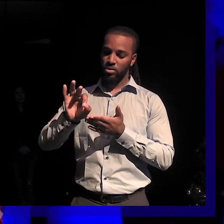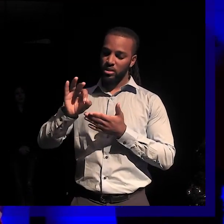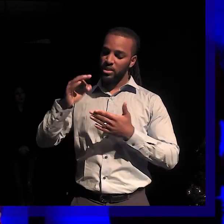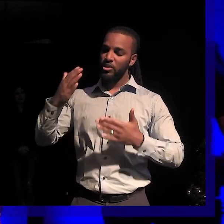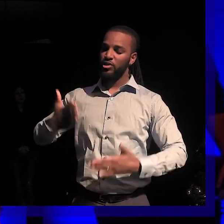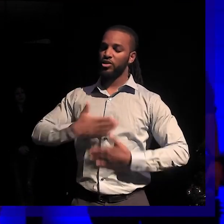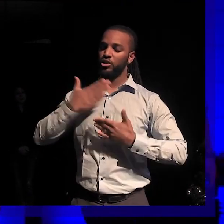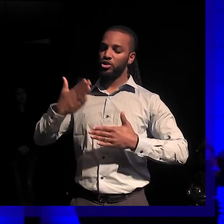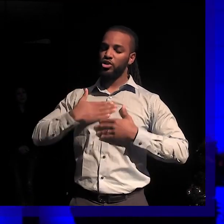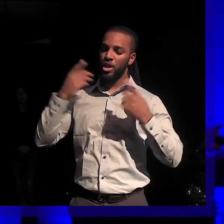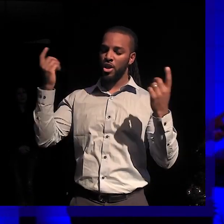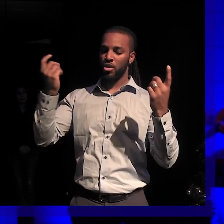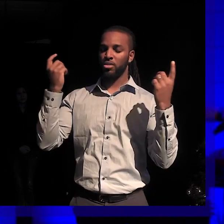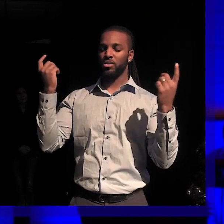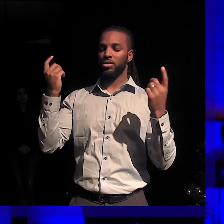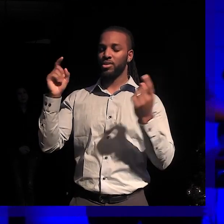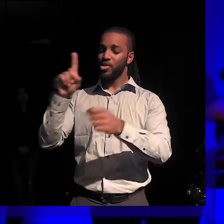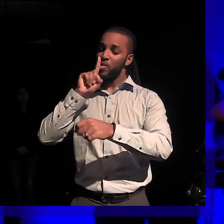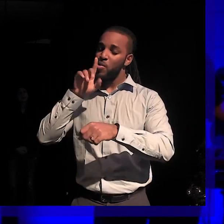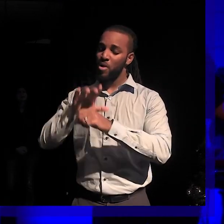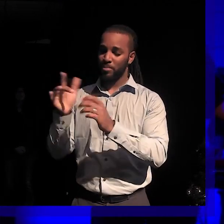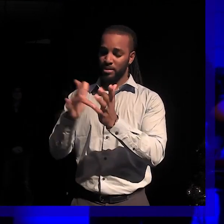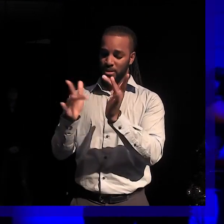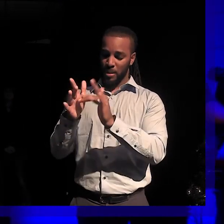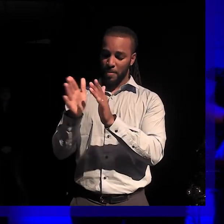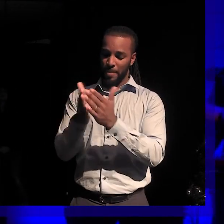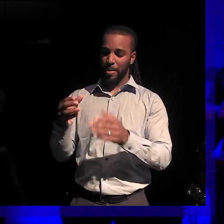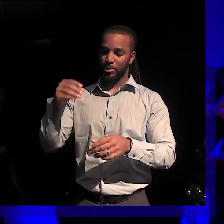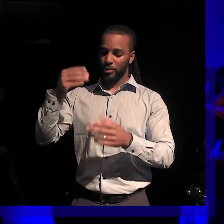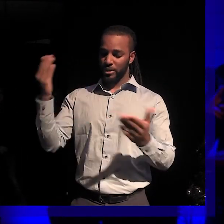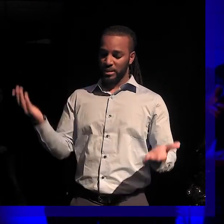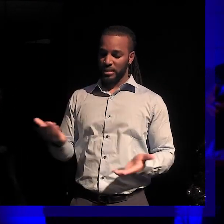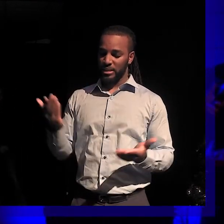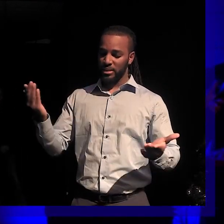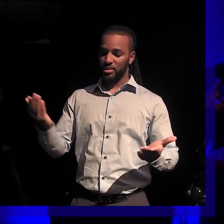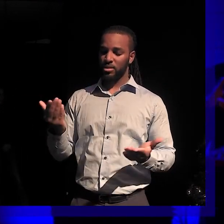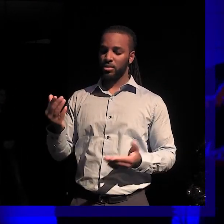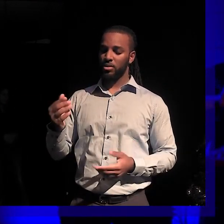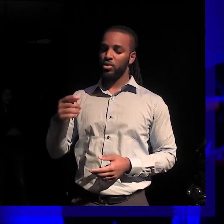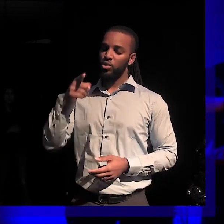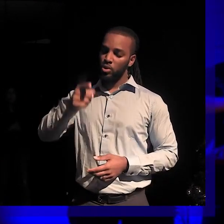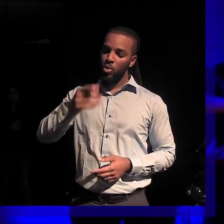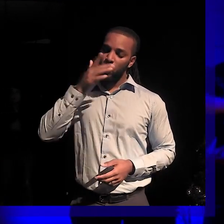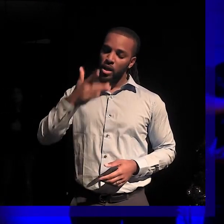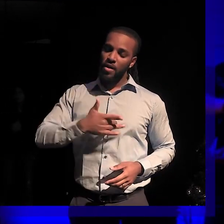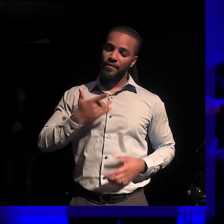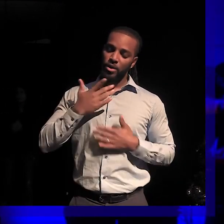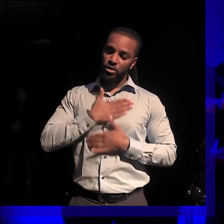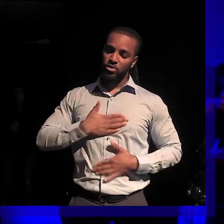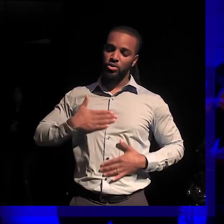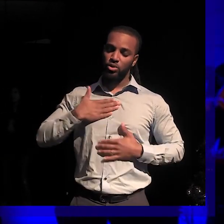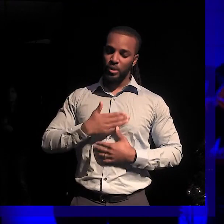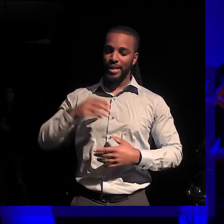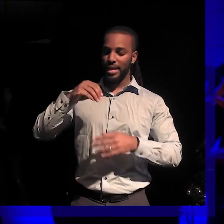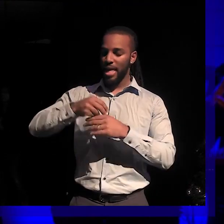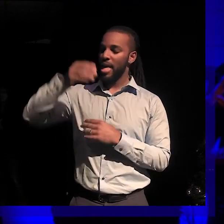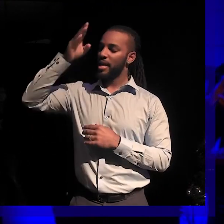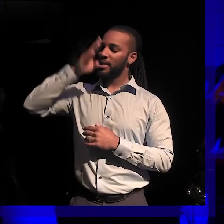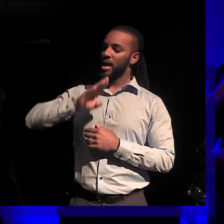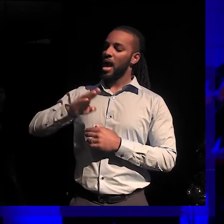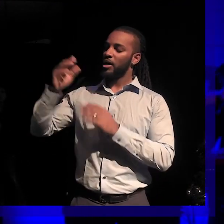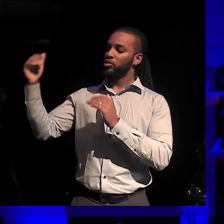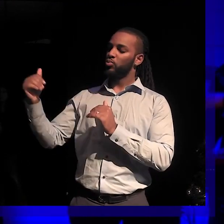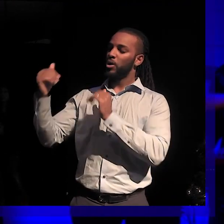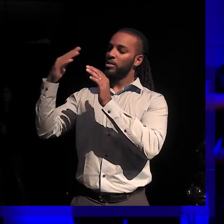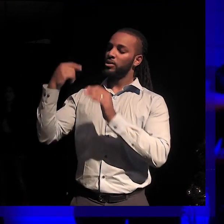confess, count, and cheer. And the promise of the Scriptures, in my presence, you will feel joy, the Lord says. In God's presence,